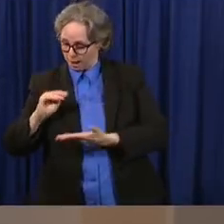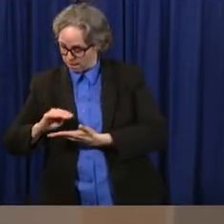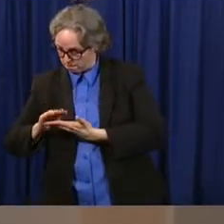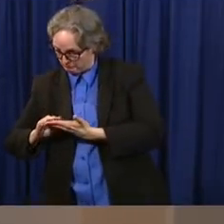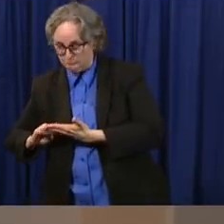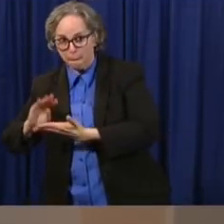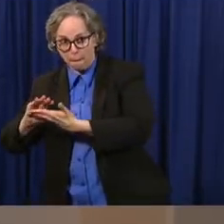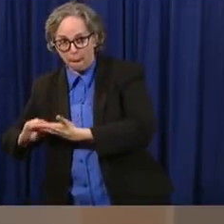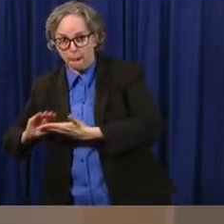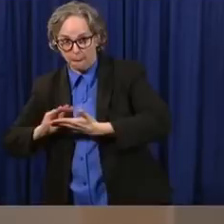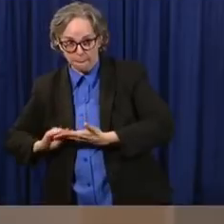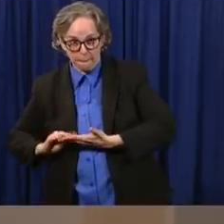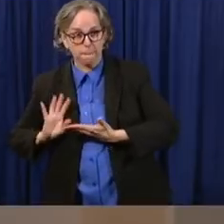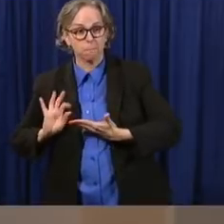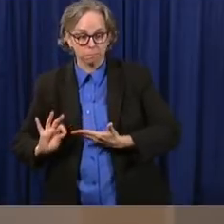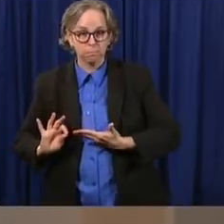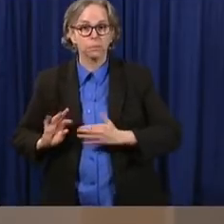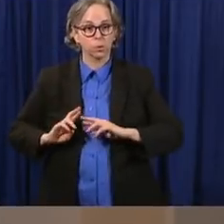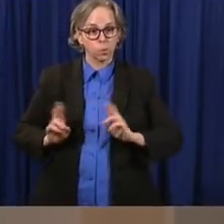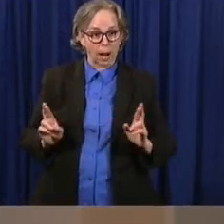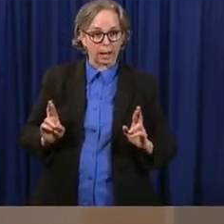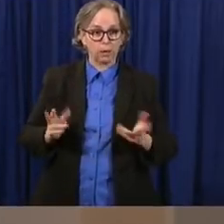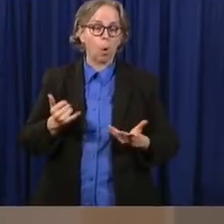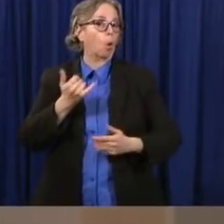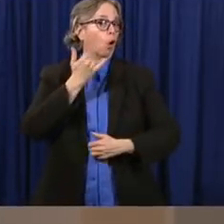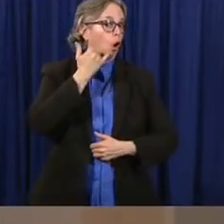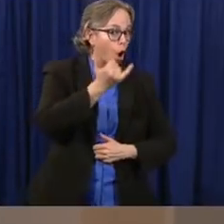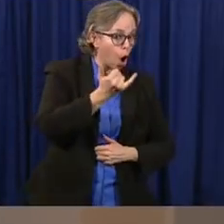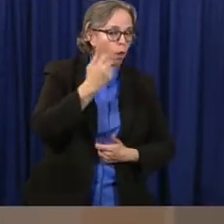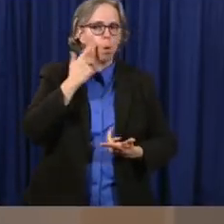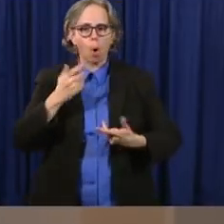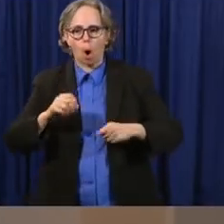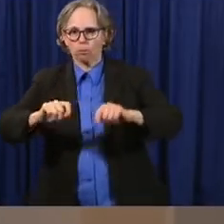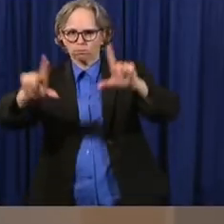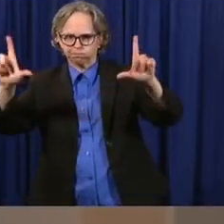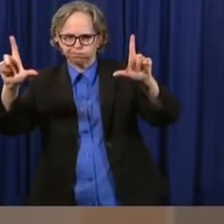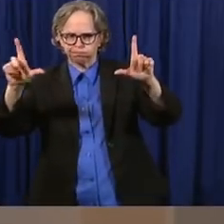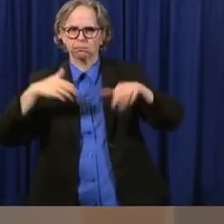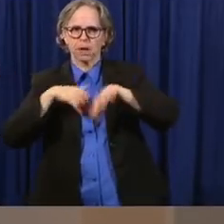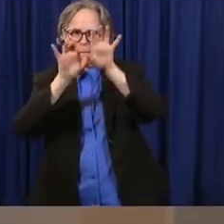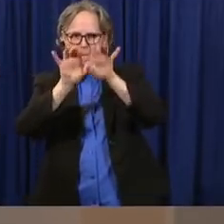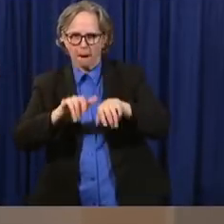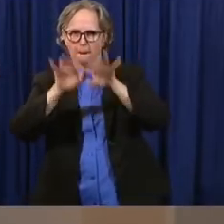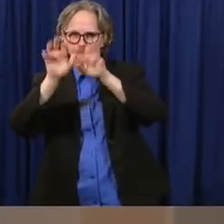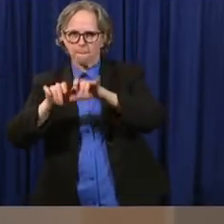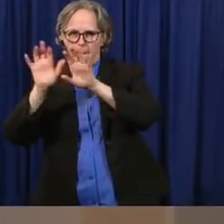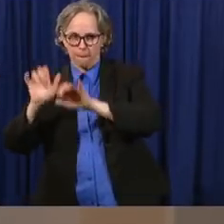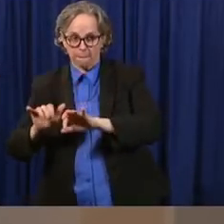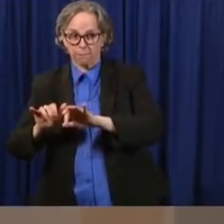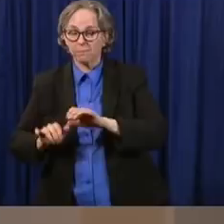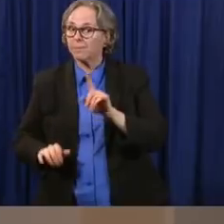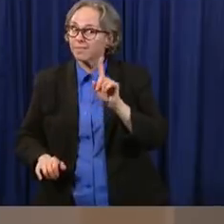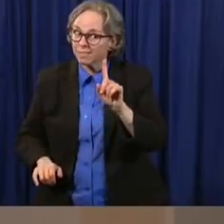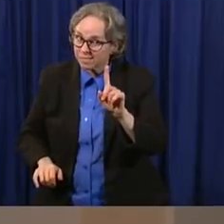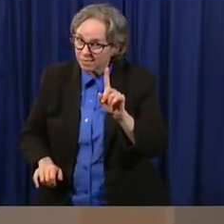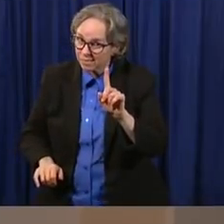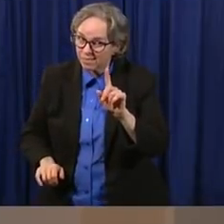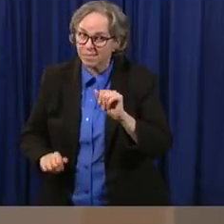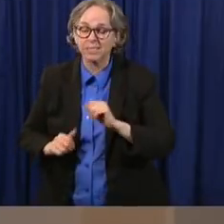and then know that they're supposed to get back to you as quickly as they can if